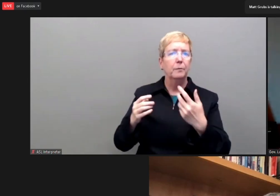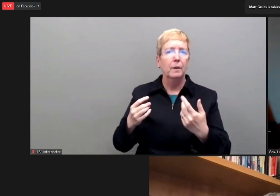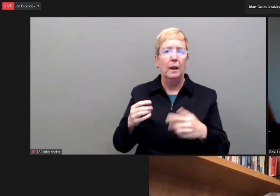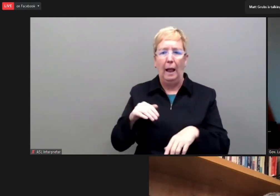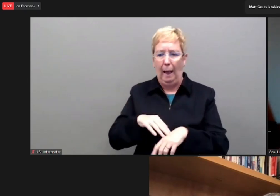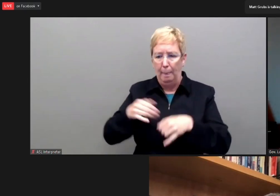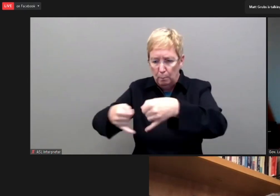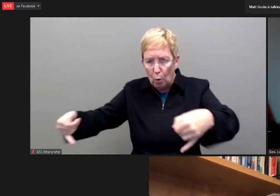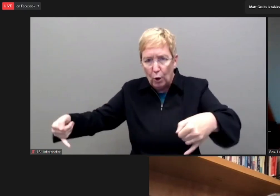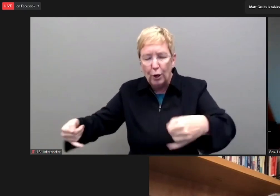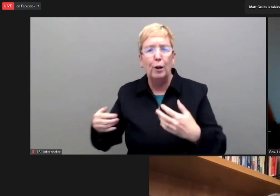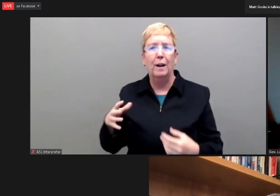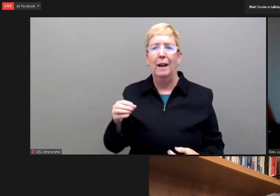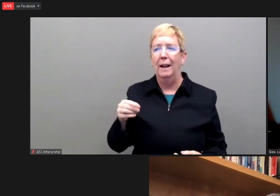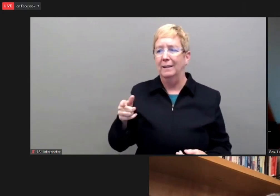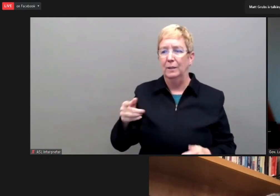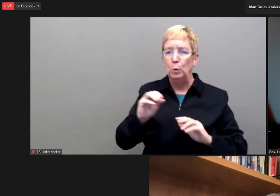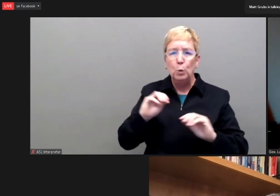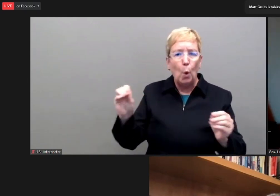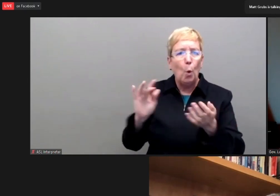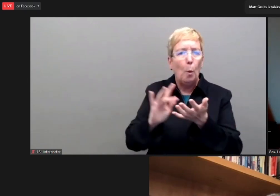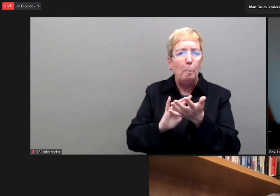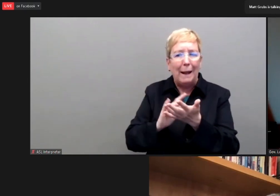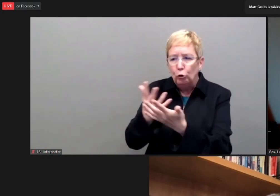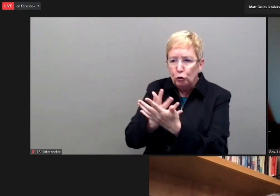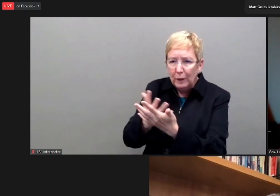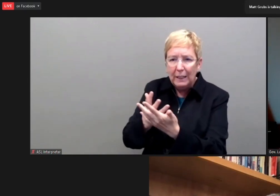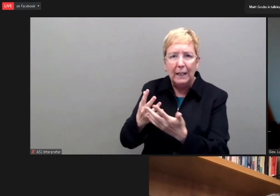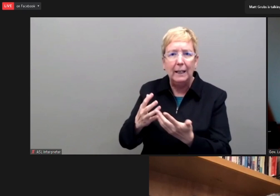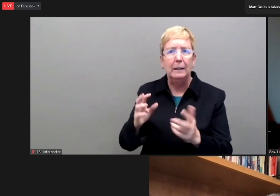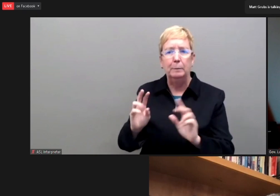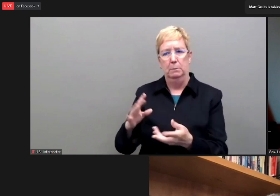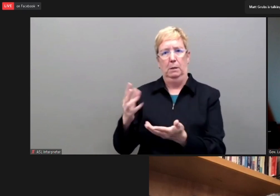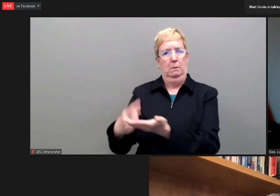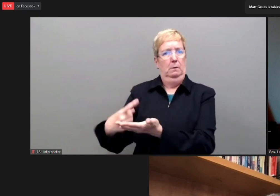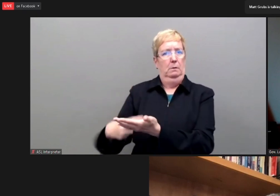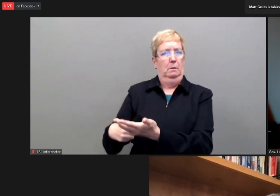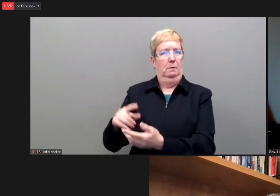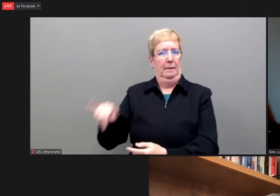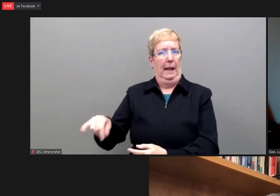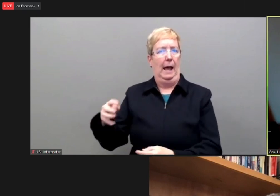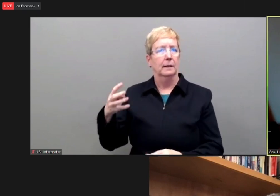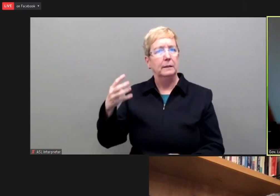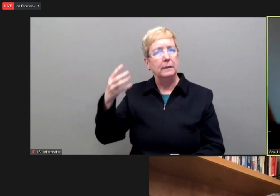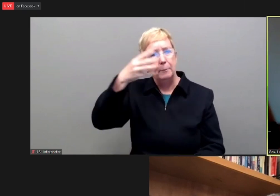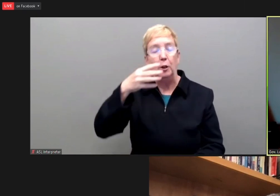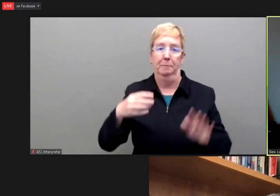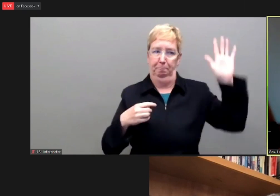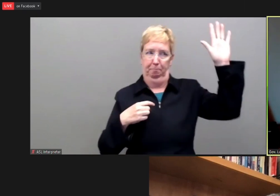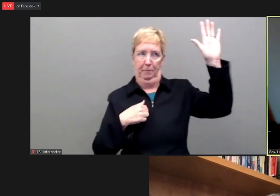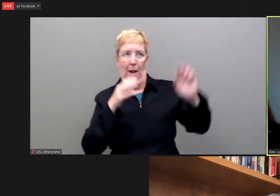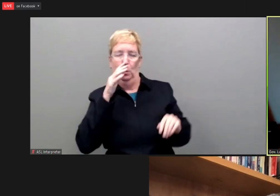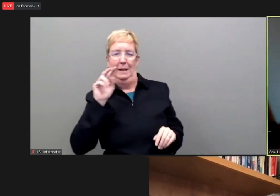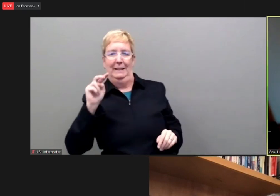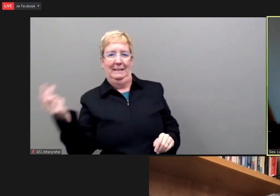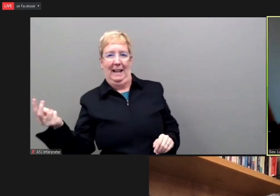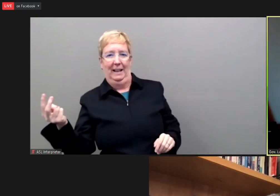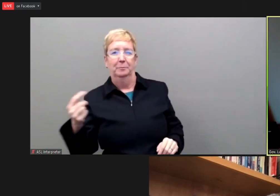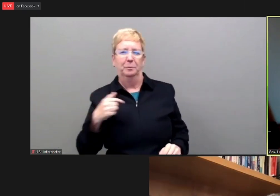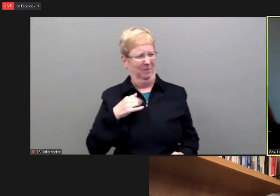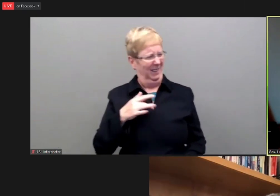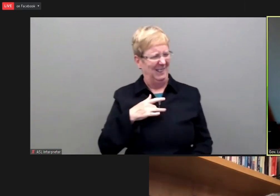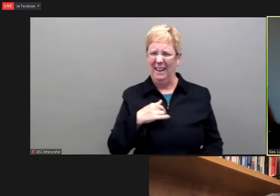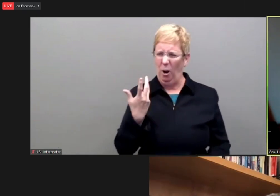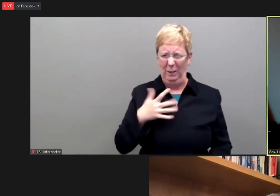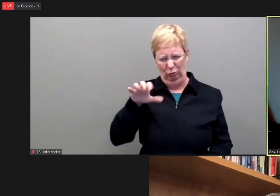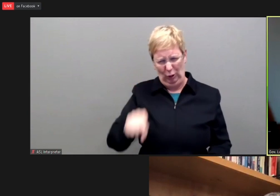without any sort of medical screening. Can you address that, please? Thank you. Well, I'll do the second one first. I have a habit of doing that. It's